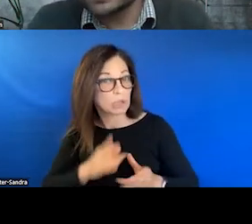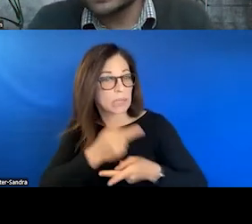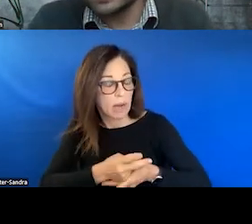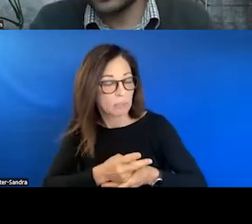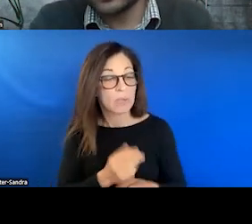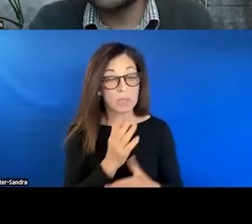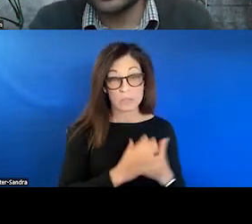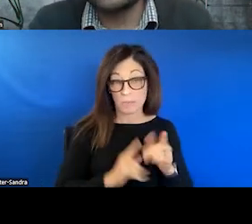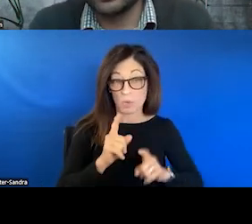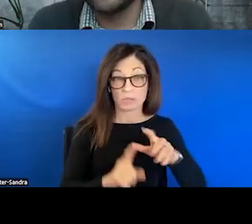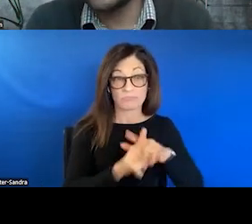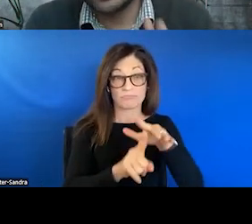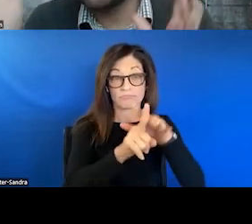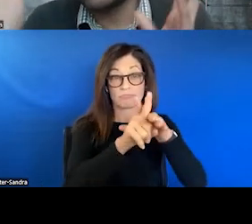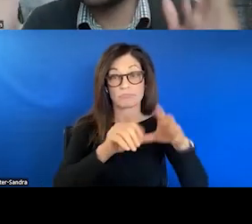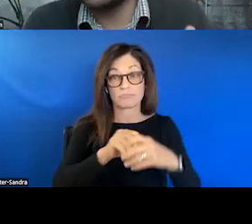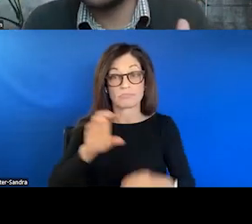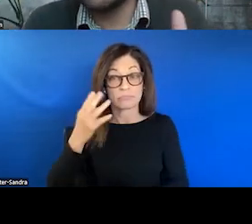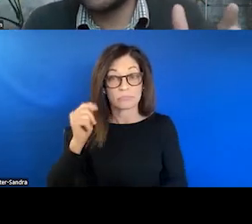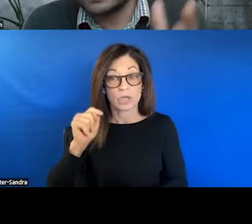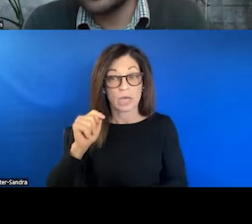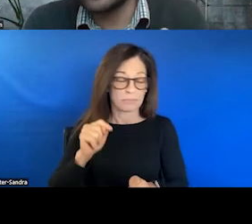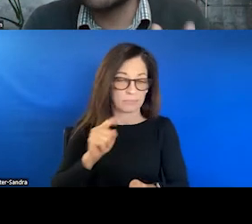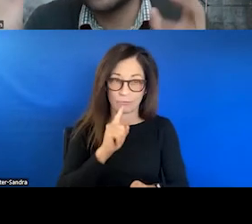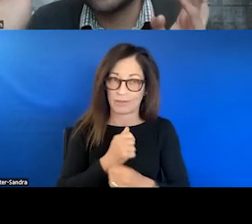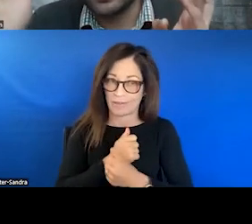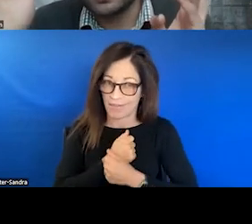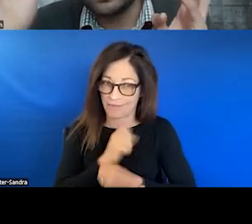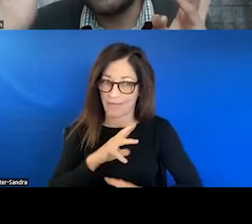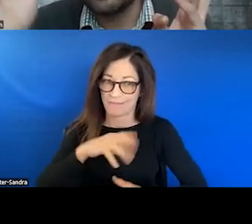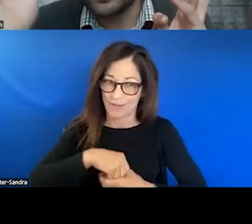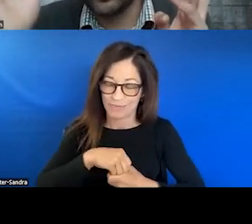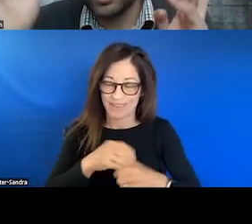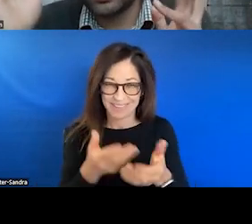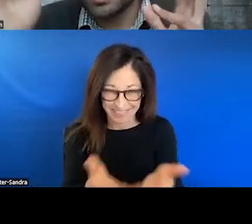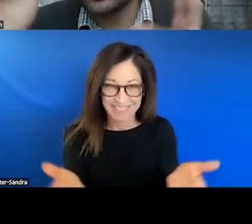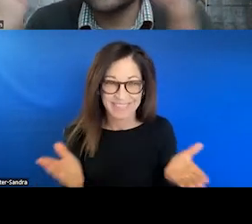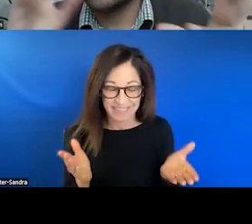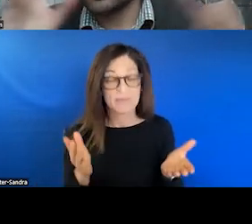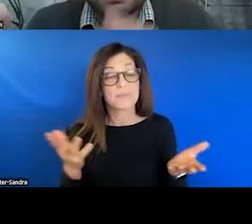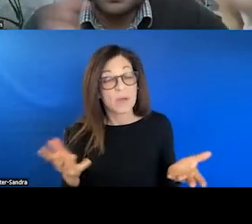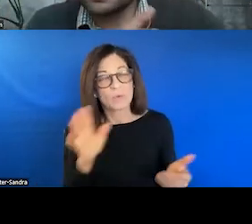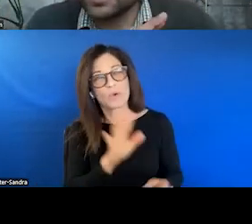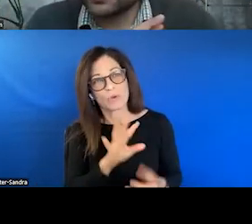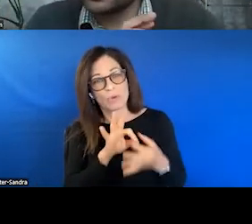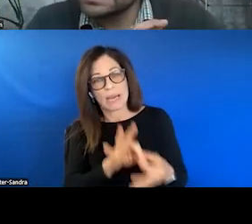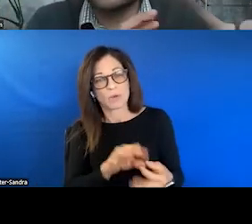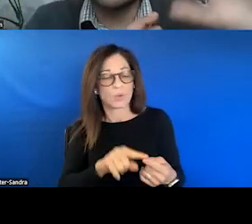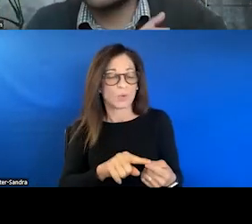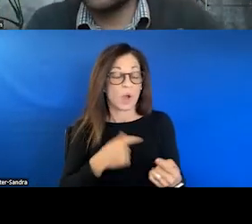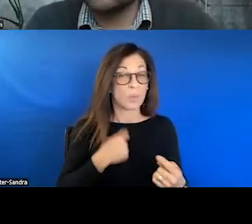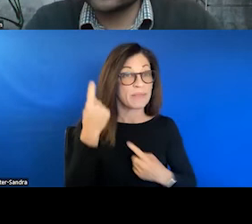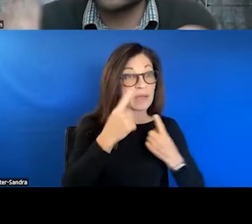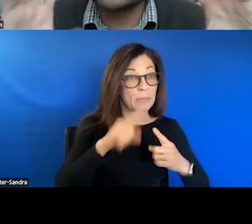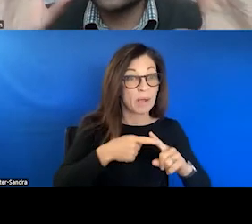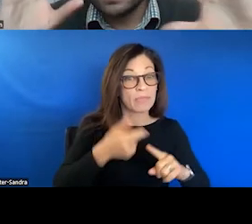the questions that came up in the chat, which I really loved the engagement throughout, were around like, you know, are we thinking about the call center